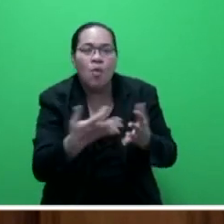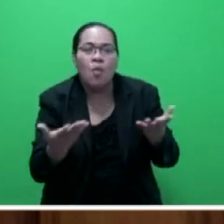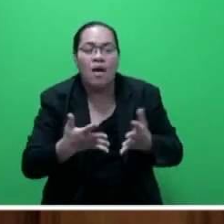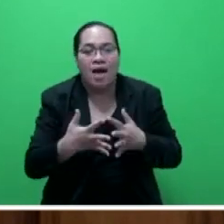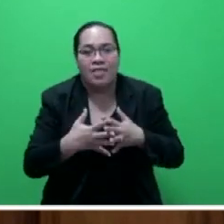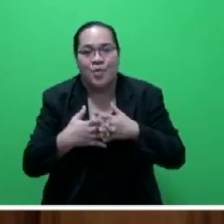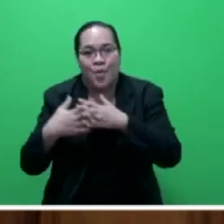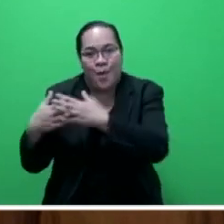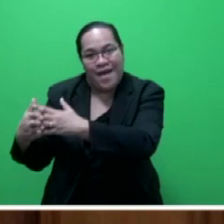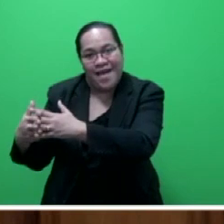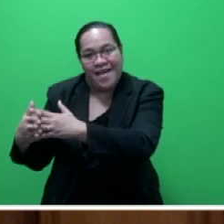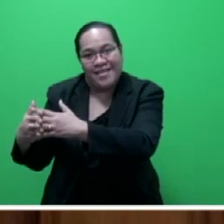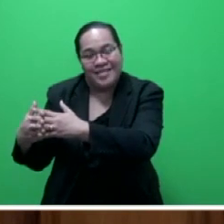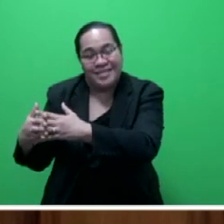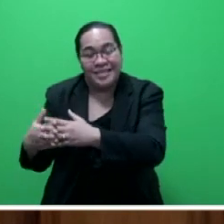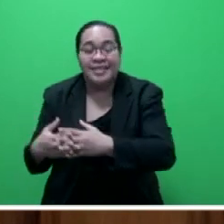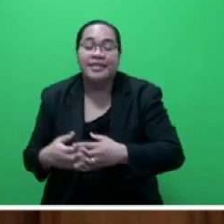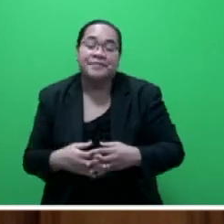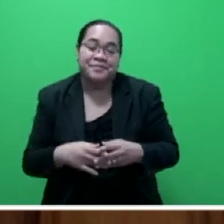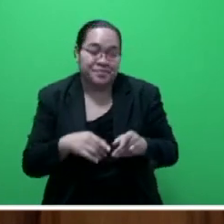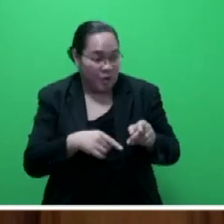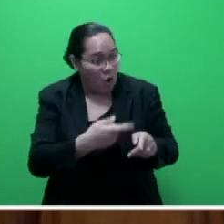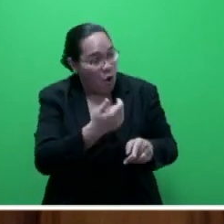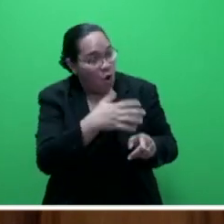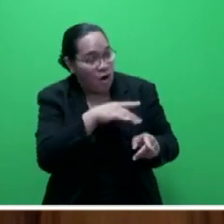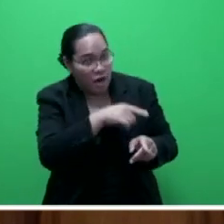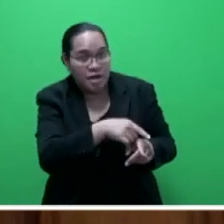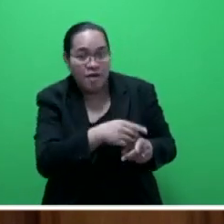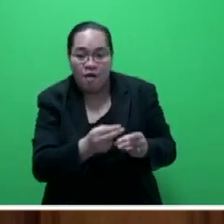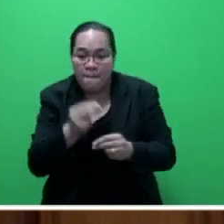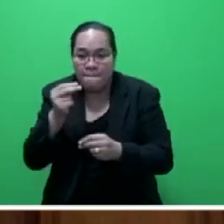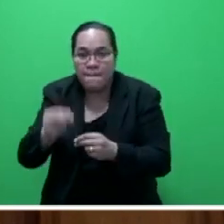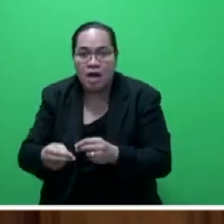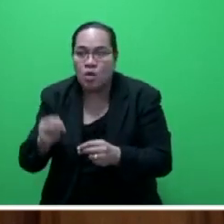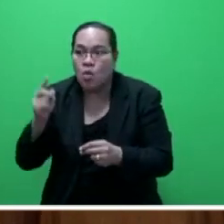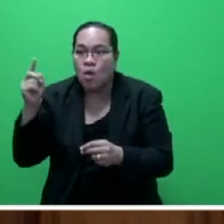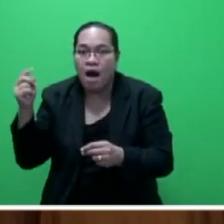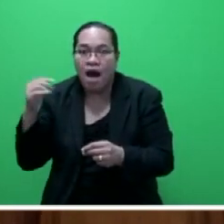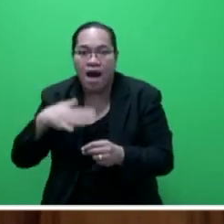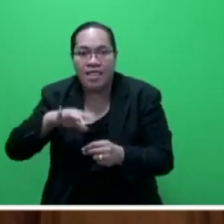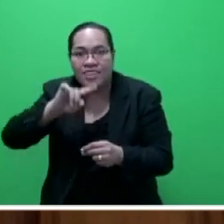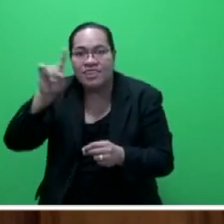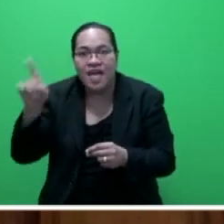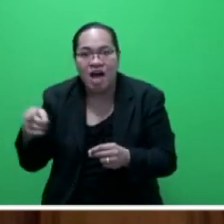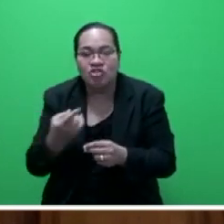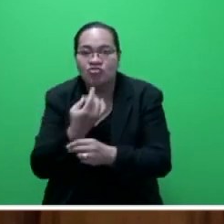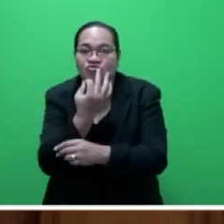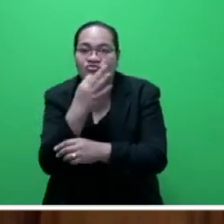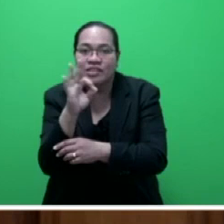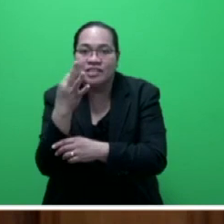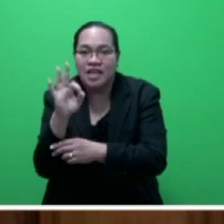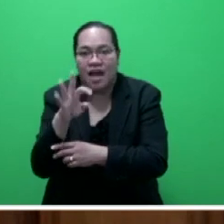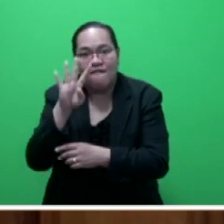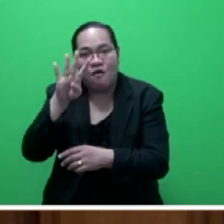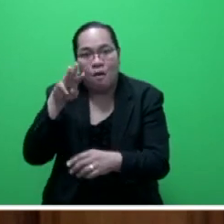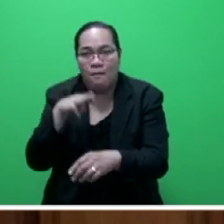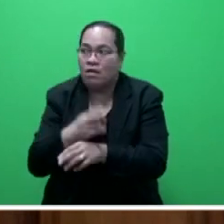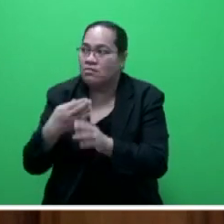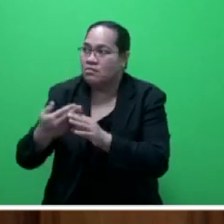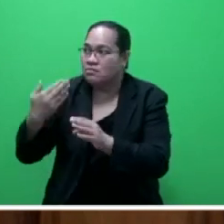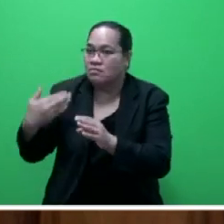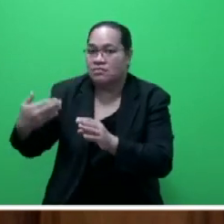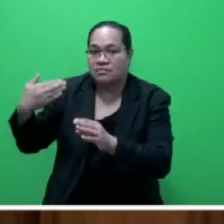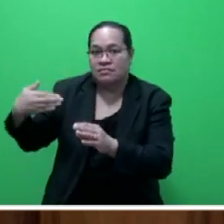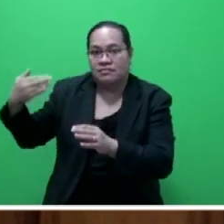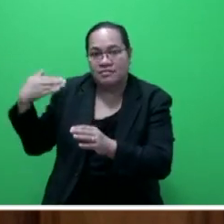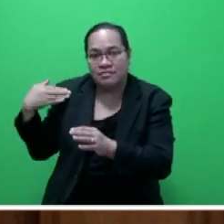Division. Collectively, they have helped plant over 100,000 trees in the past 4 months. We